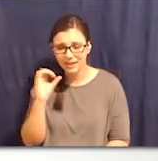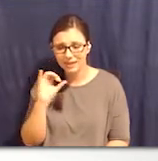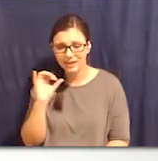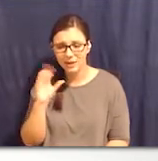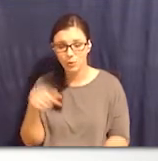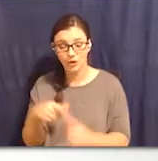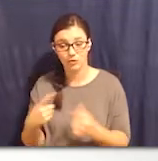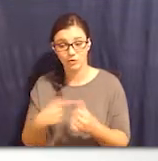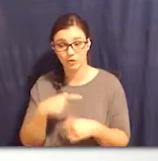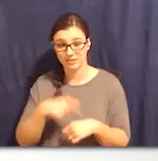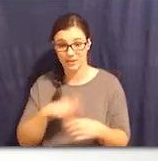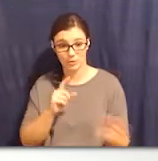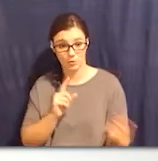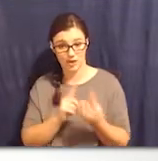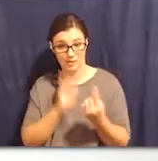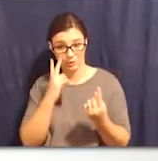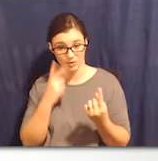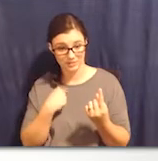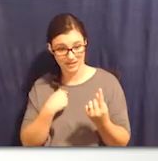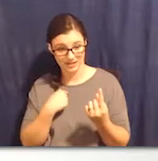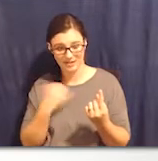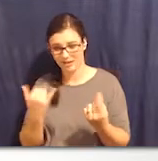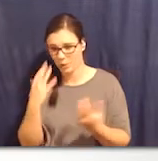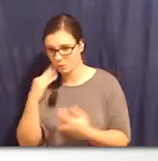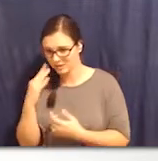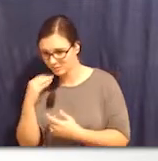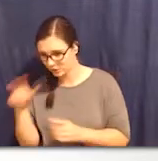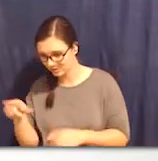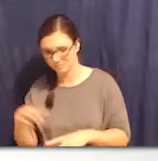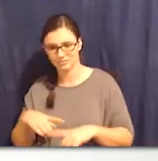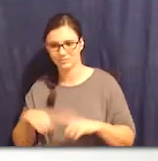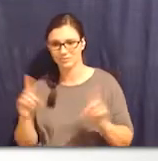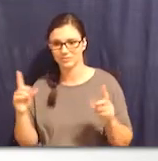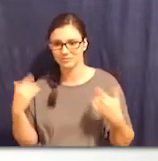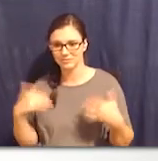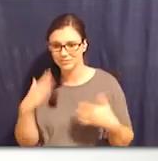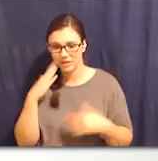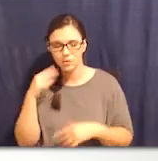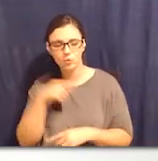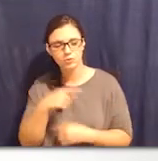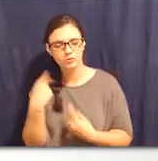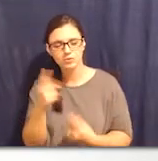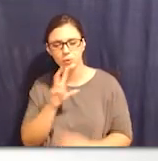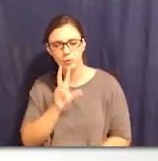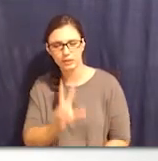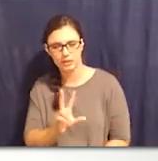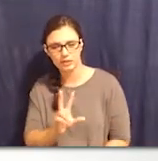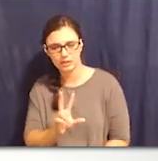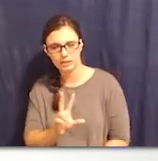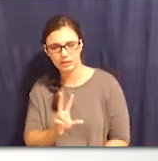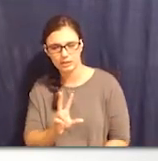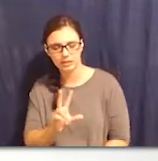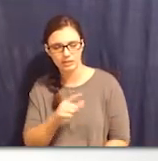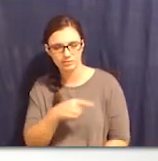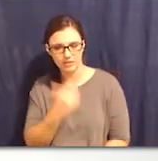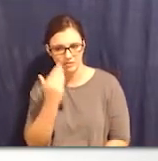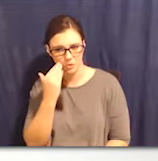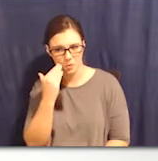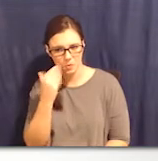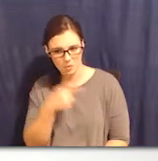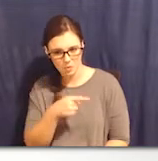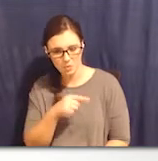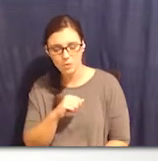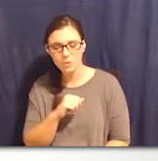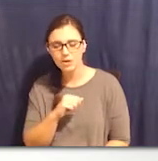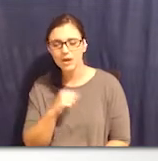Did you think this was going to be like when you first came to see me, what you were going to experience now? No. I know Lara since she was about 3